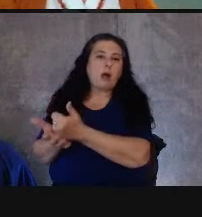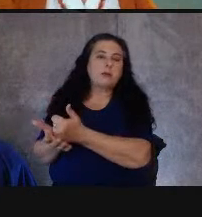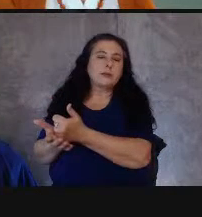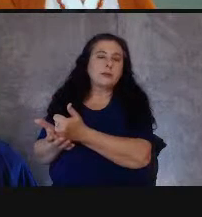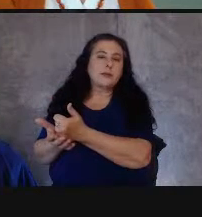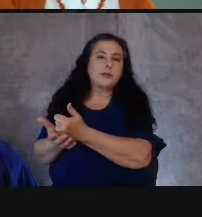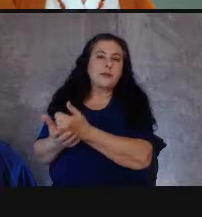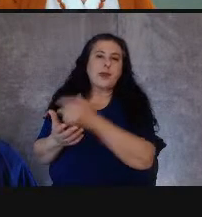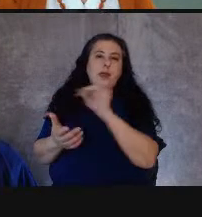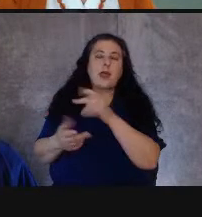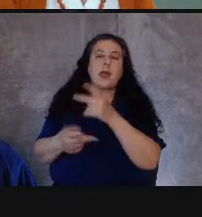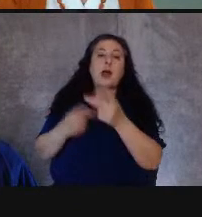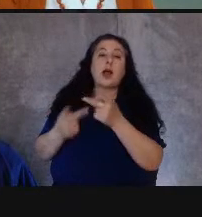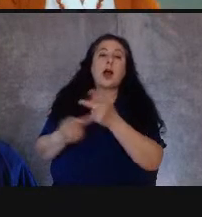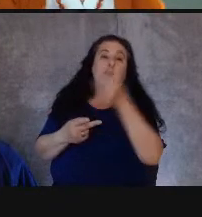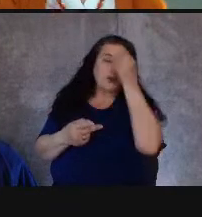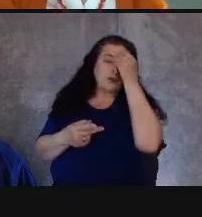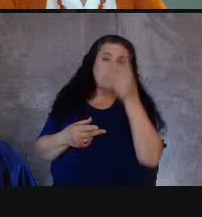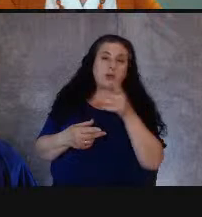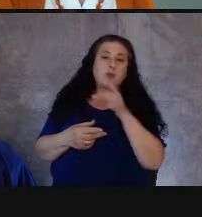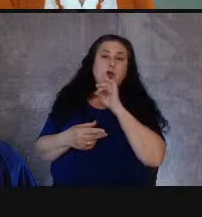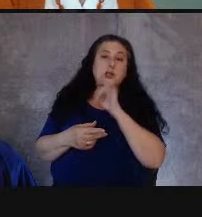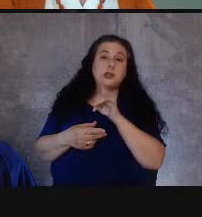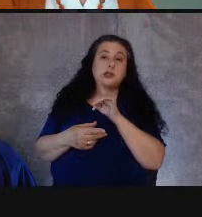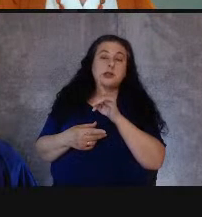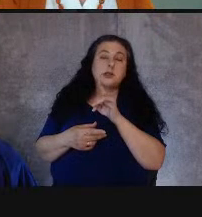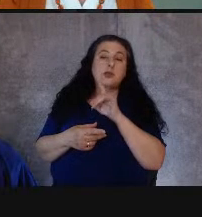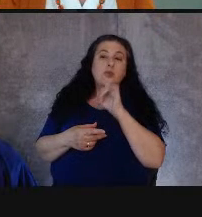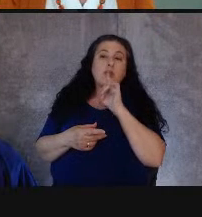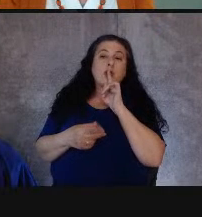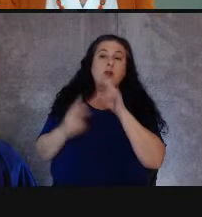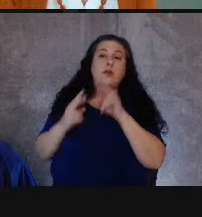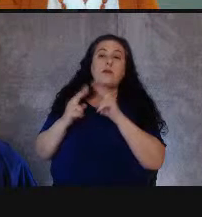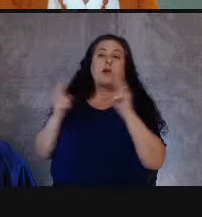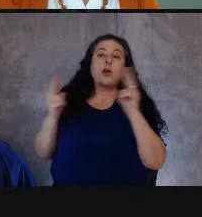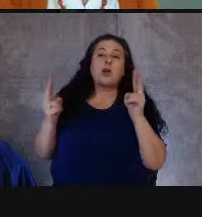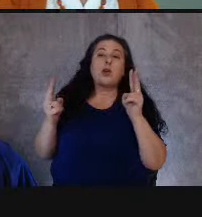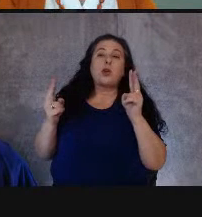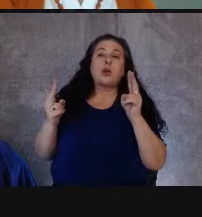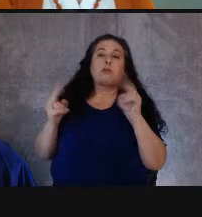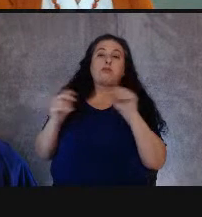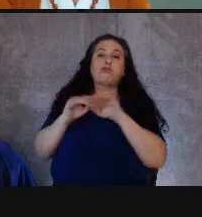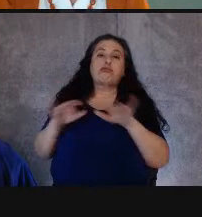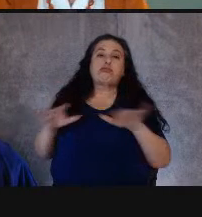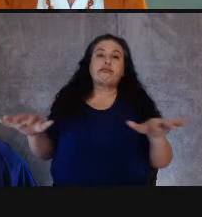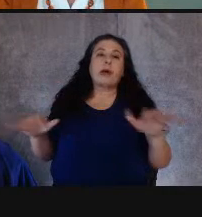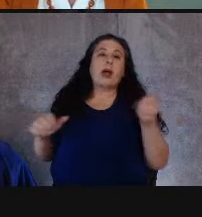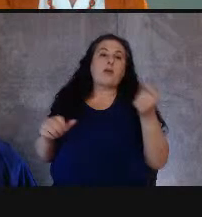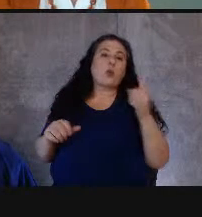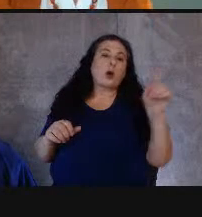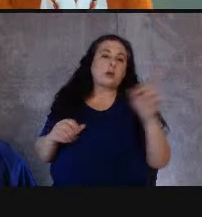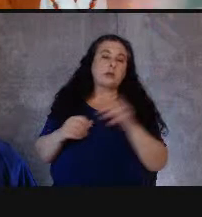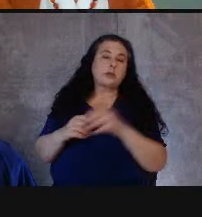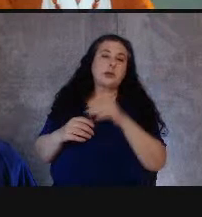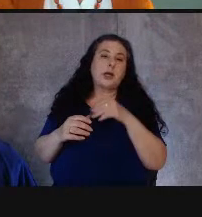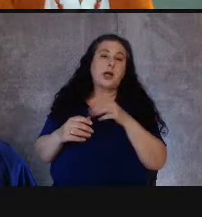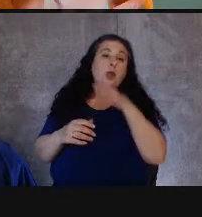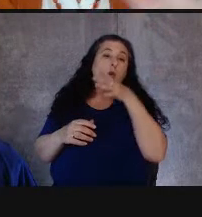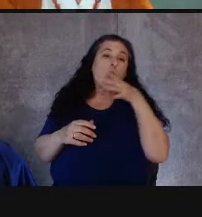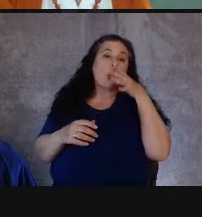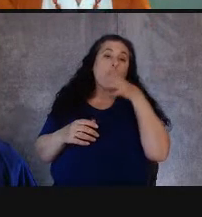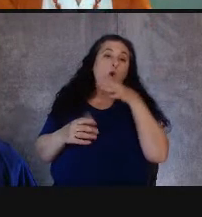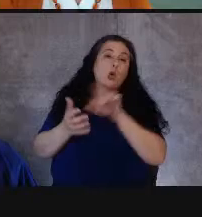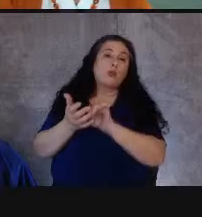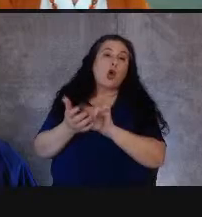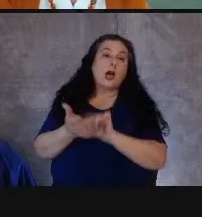This kind of information was really very, very ubiquitous in the rural press. So there were really